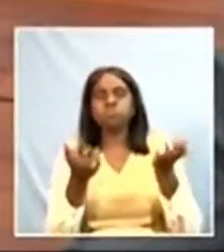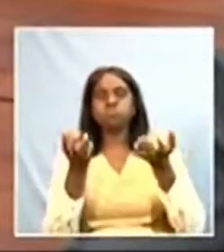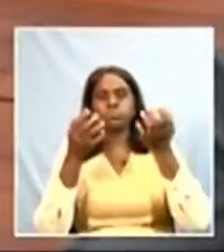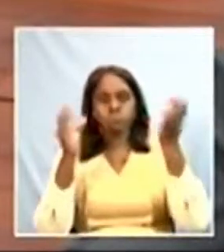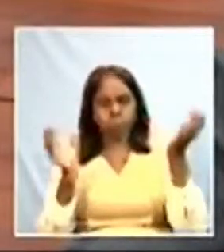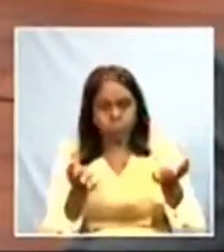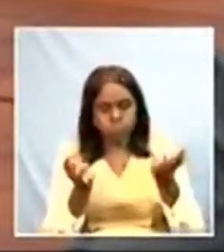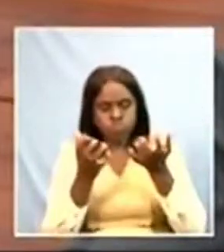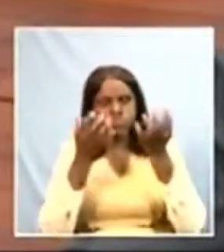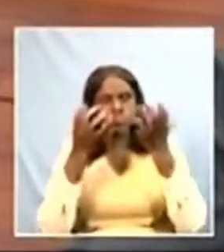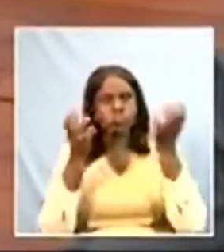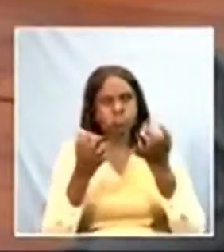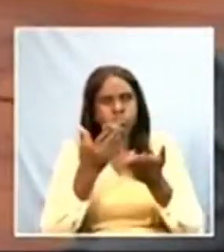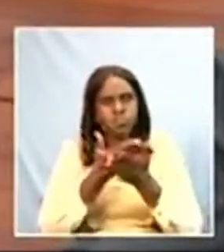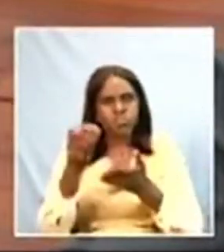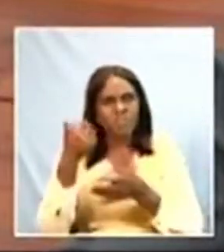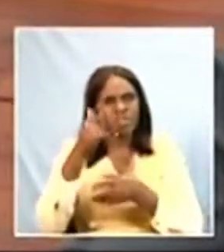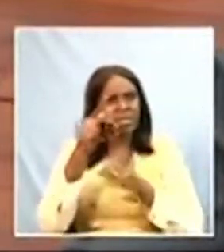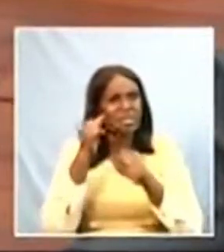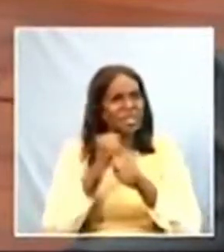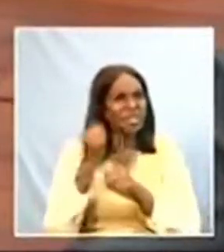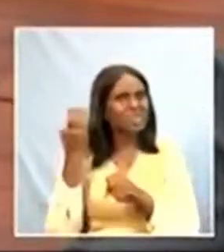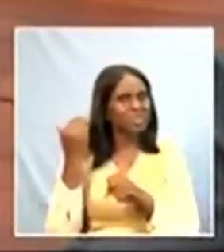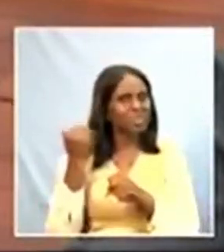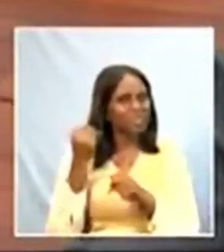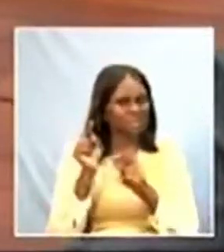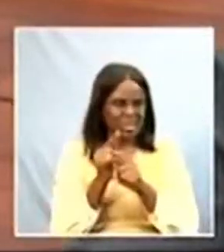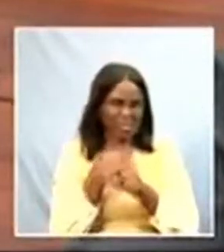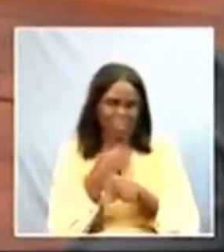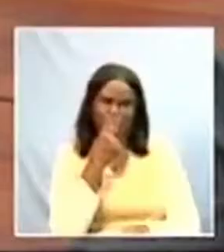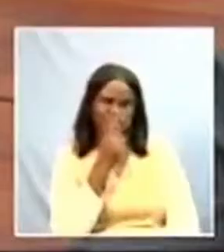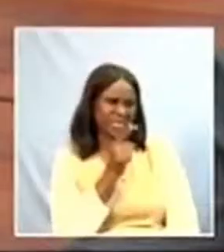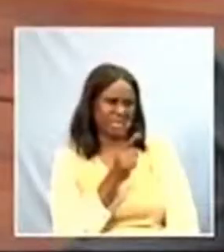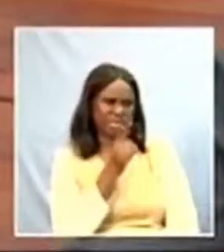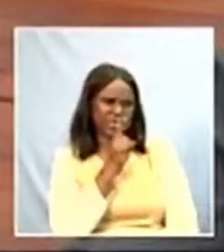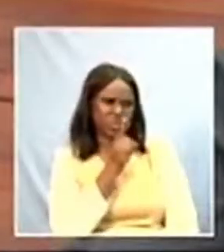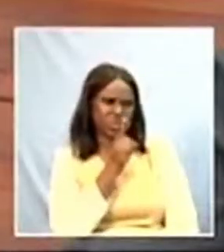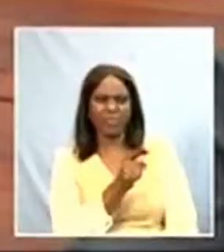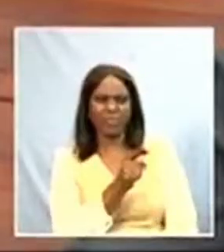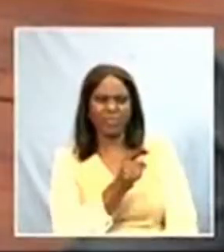was bought 10 years ago. And I look at it, surely,